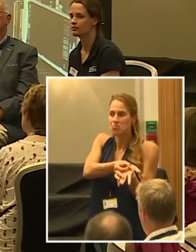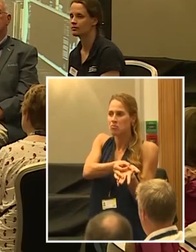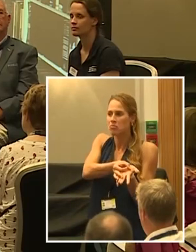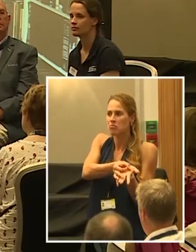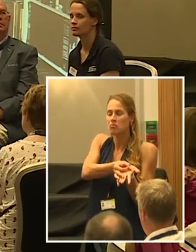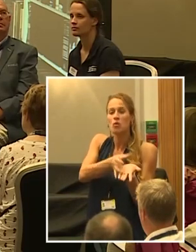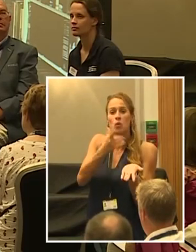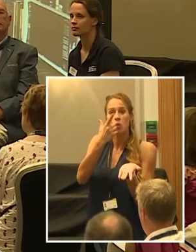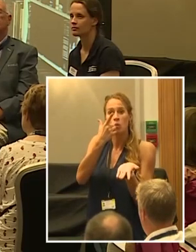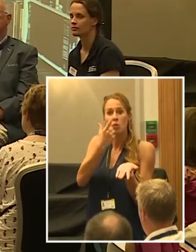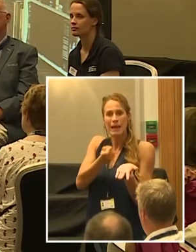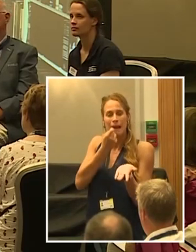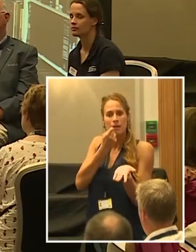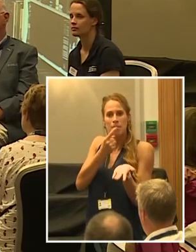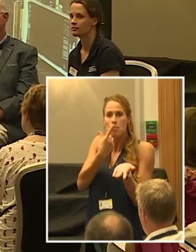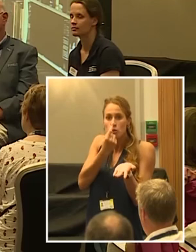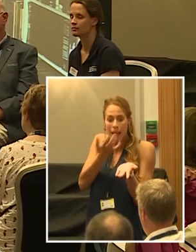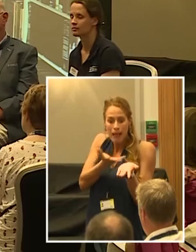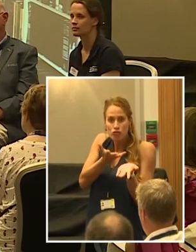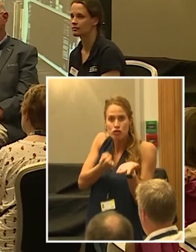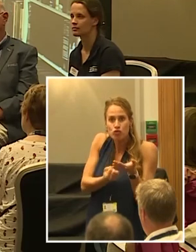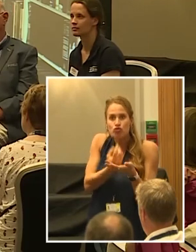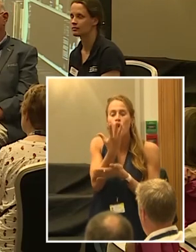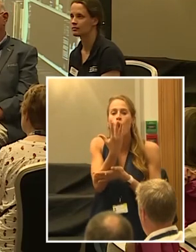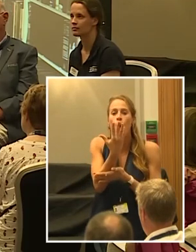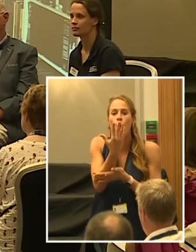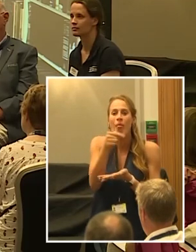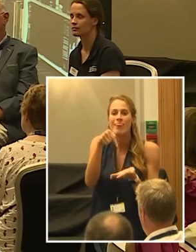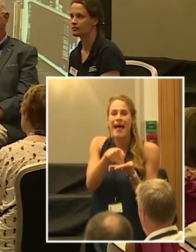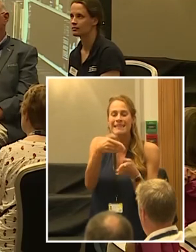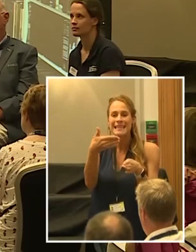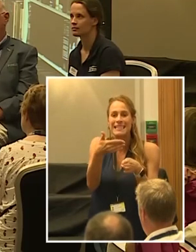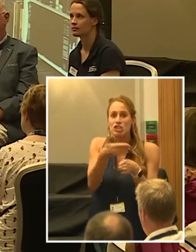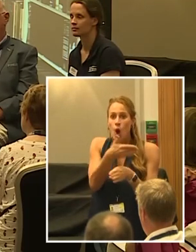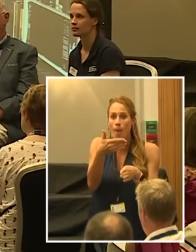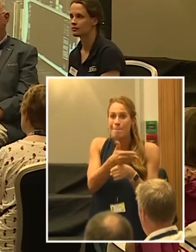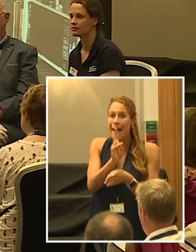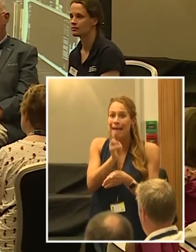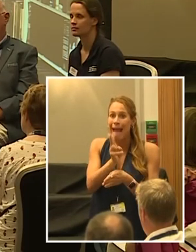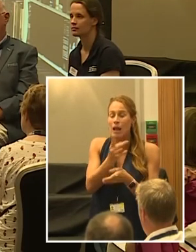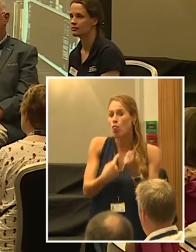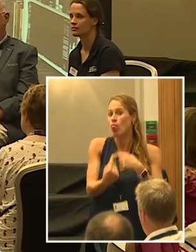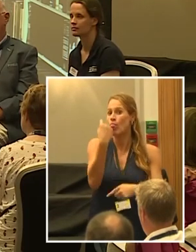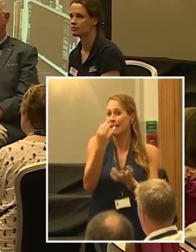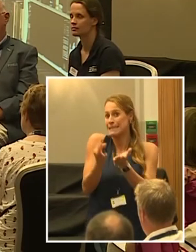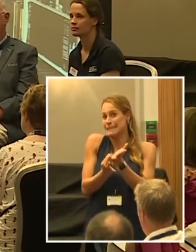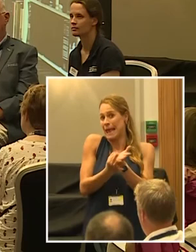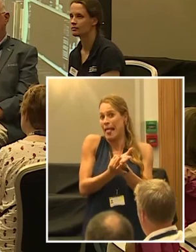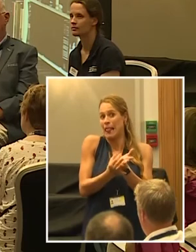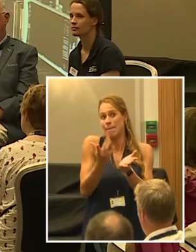it grew one of those. So if we can activate those genes that were active way back then, it can grow another